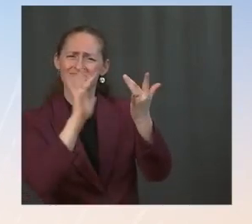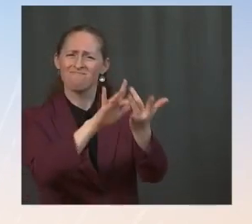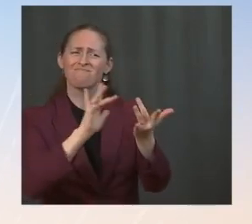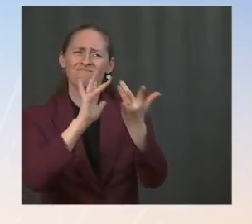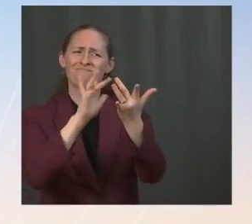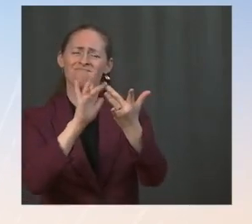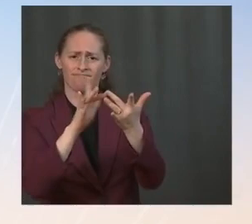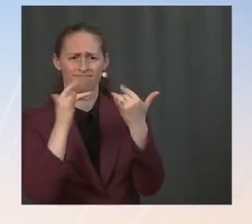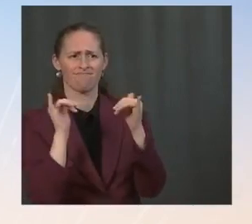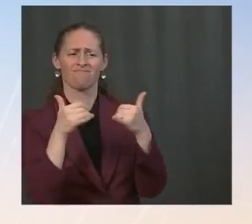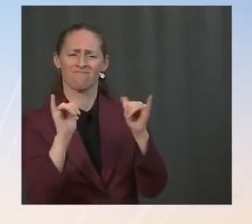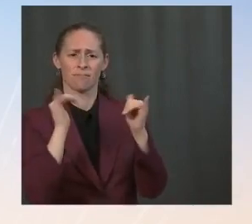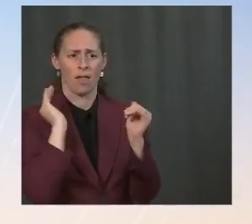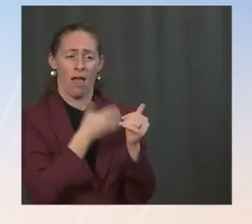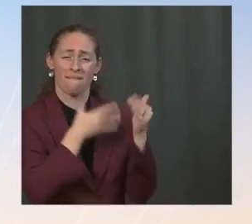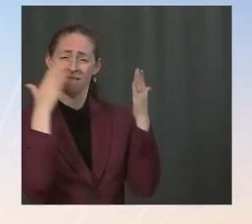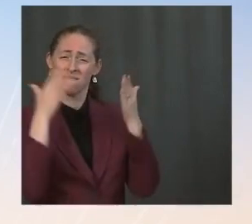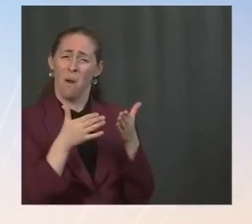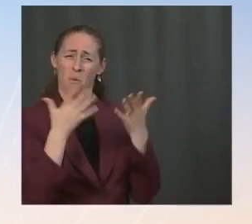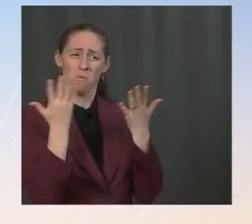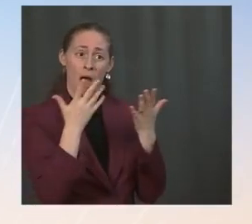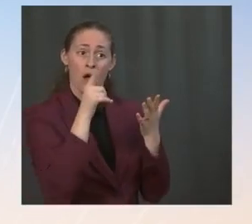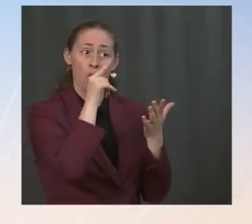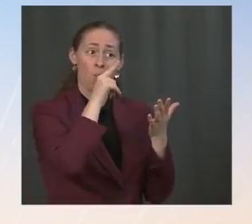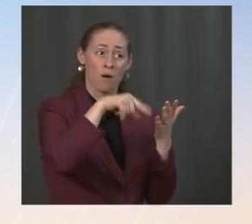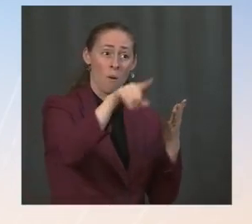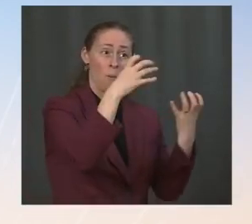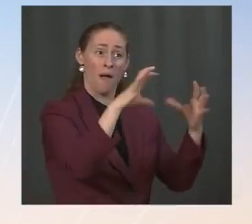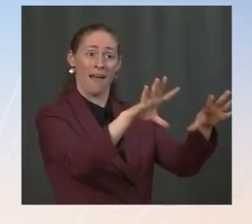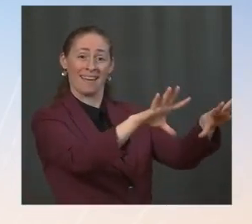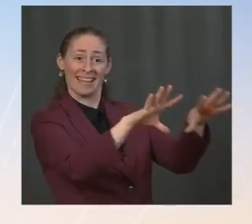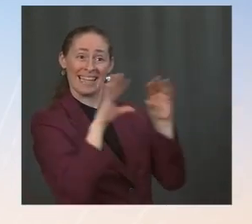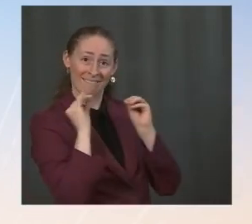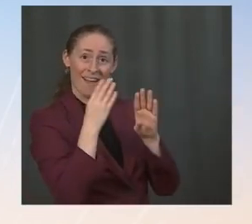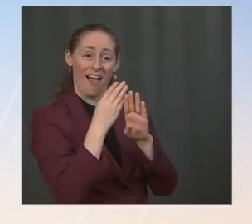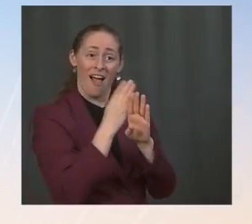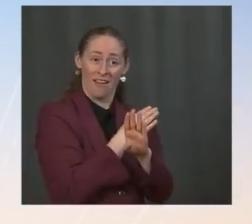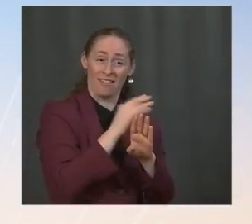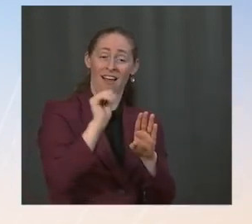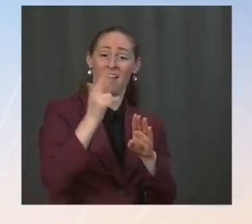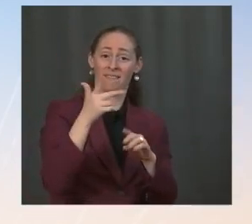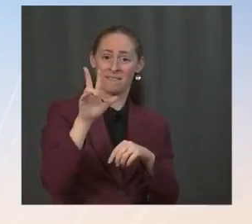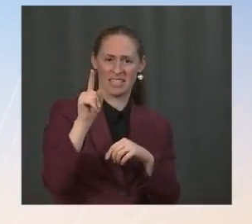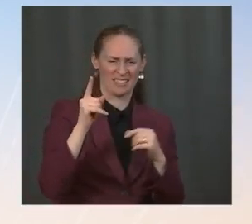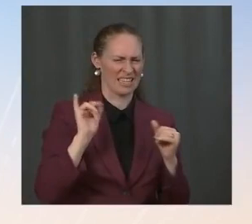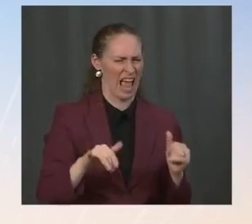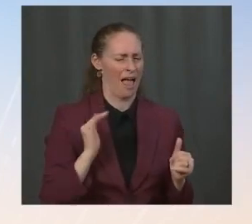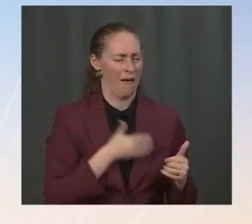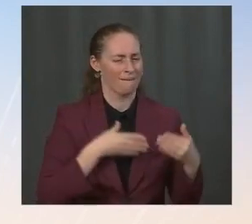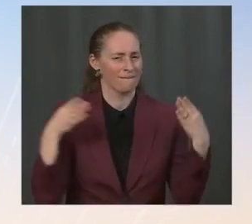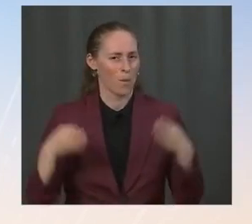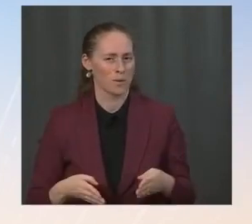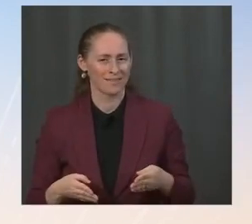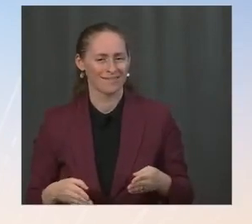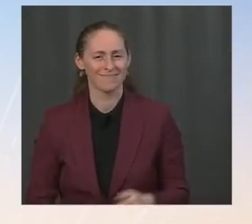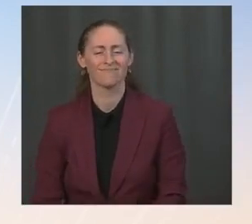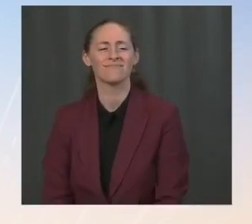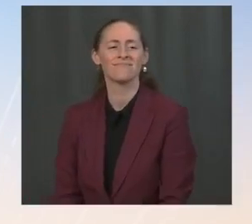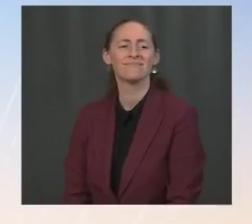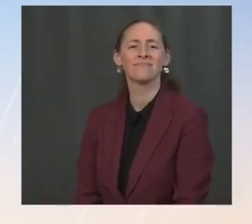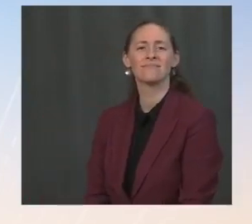getting every single American who wants to leave out in advance of the 31st. Jen. Go ahead. Jen. Jen, given that you